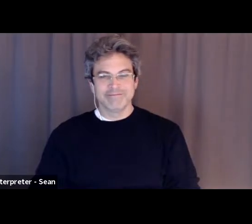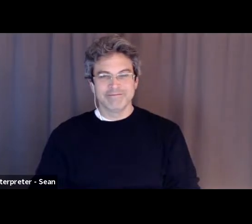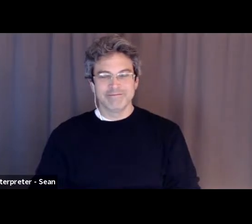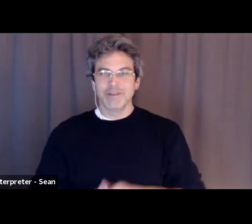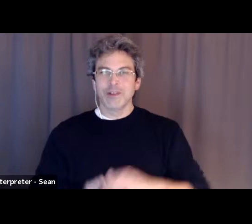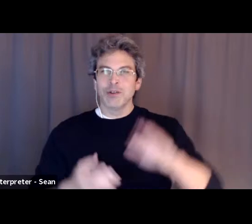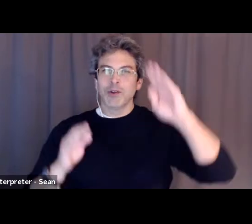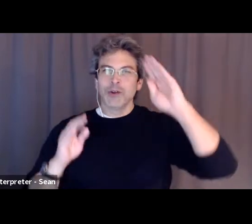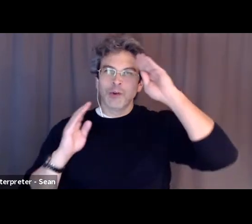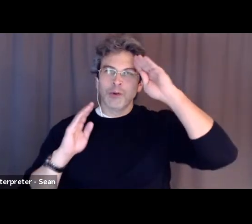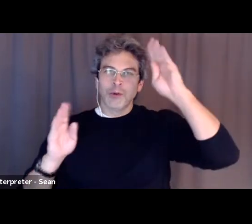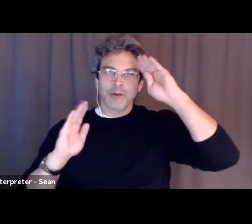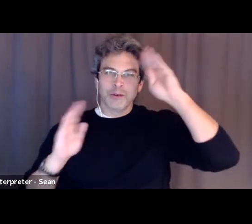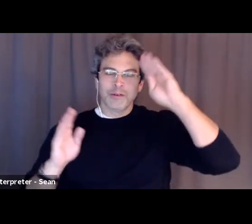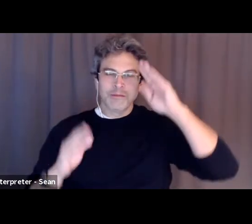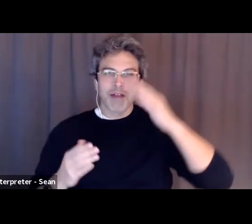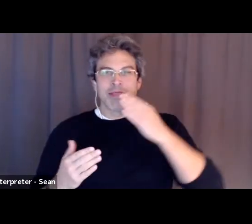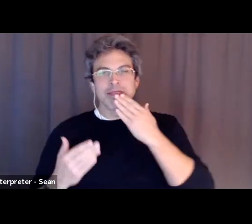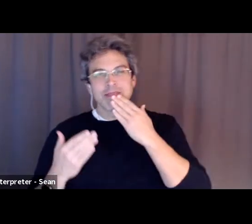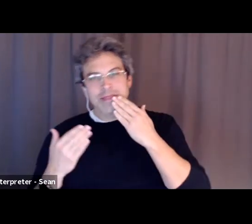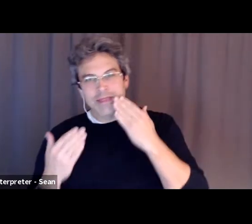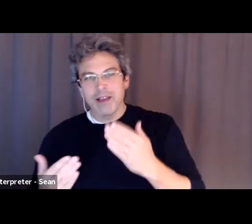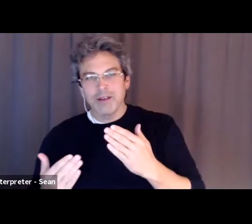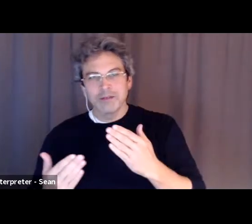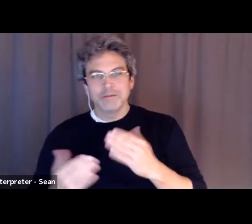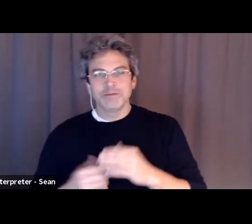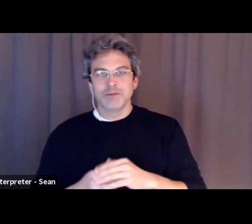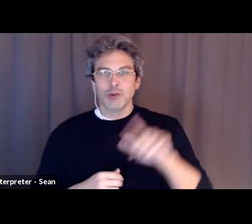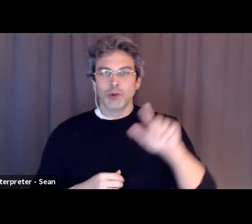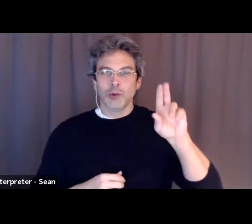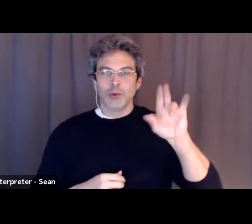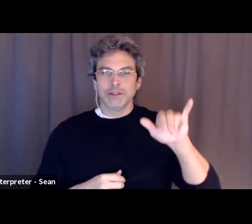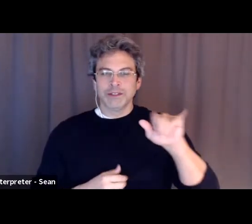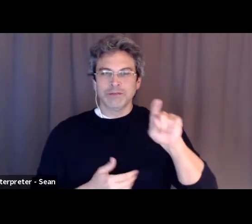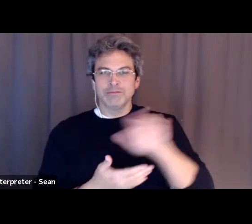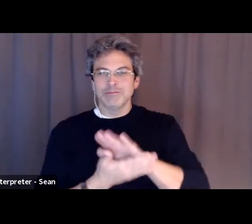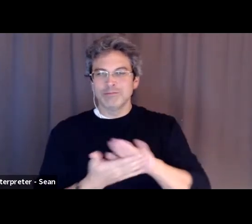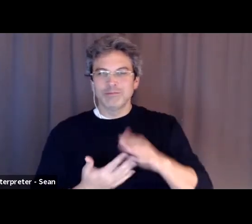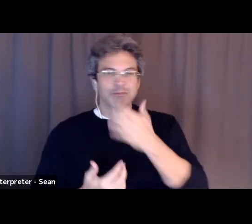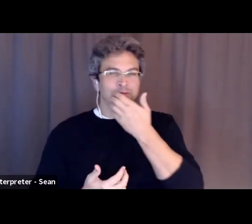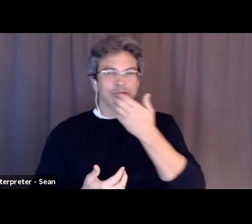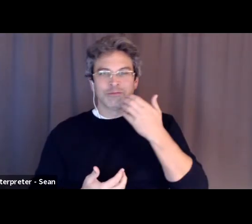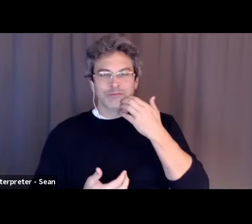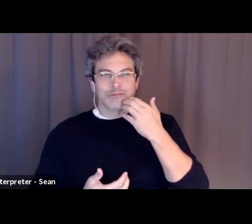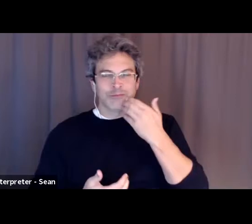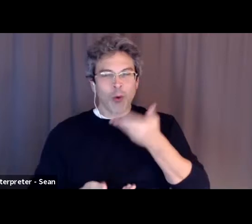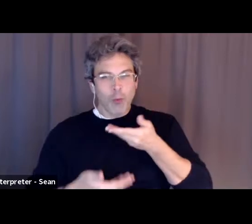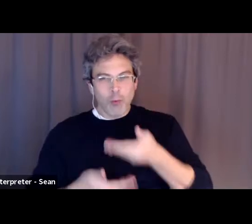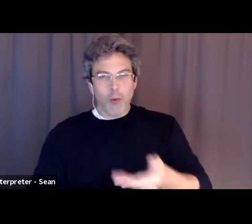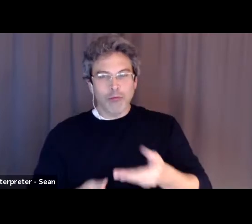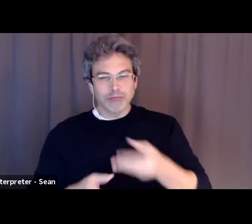Hello, everybody, and thank you very much, Lucy, for the wonderful comprehensive introduction.